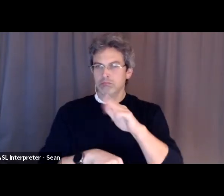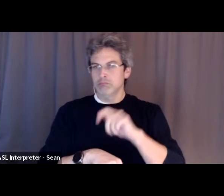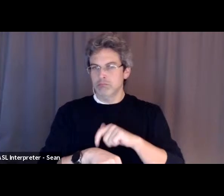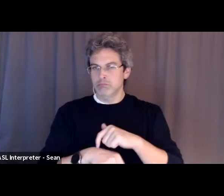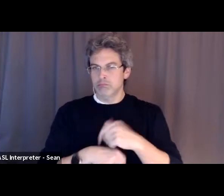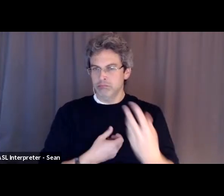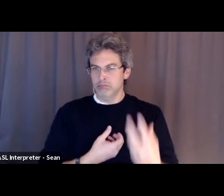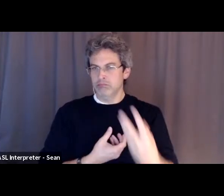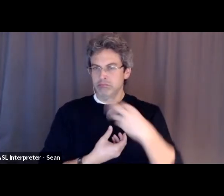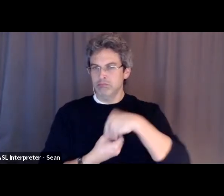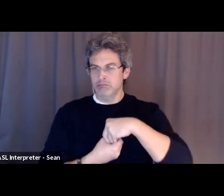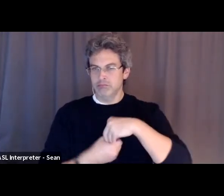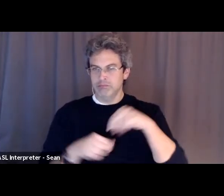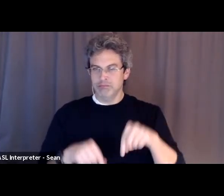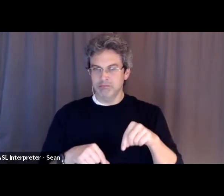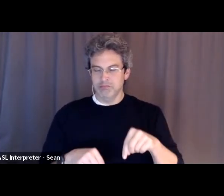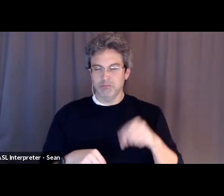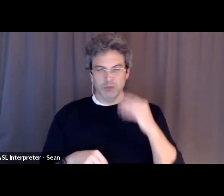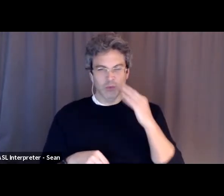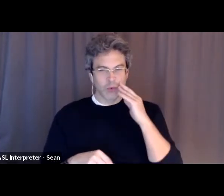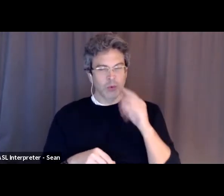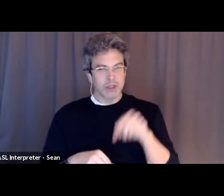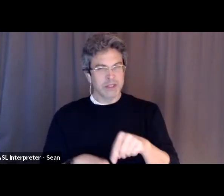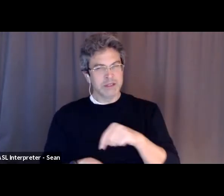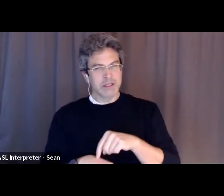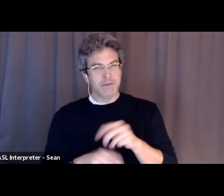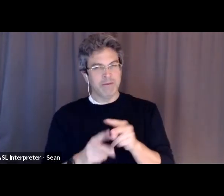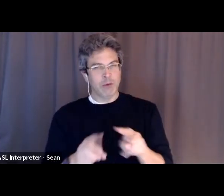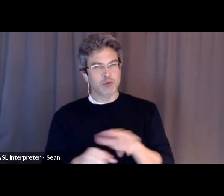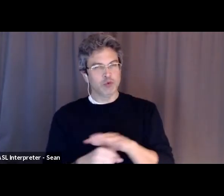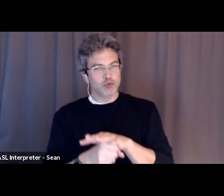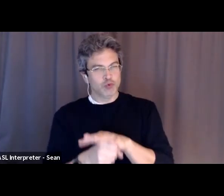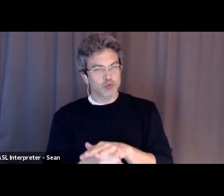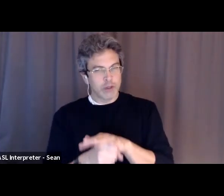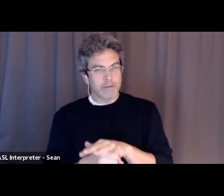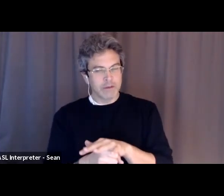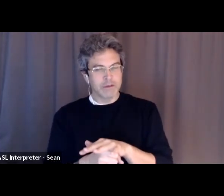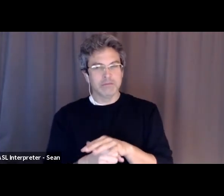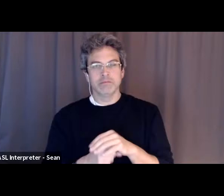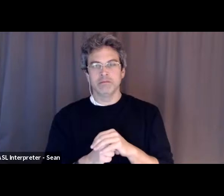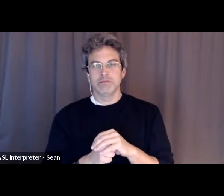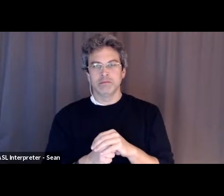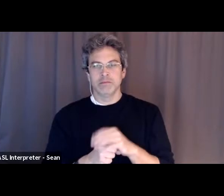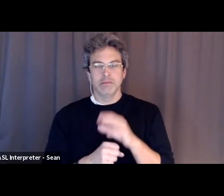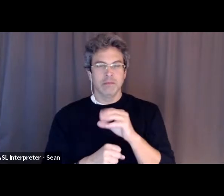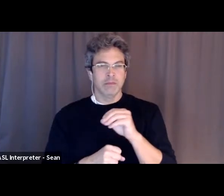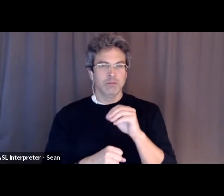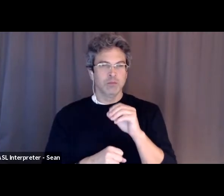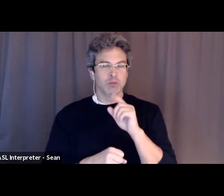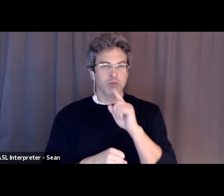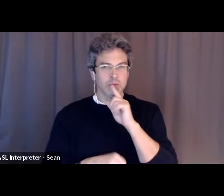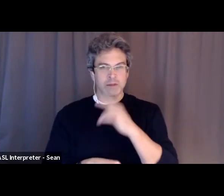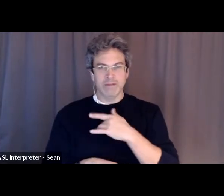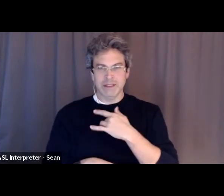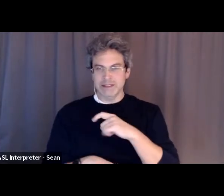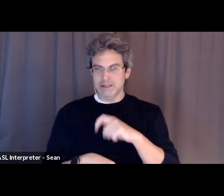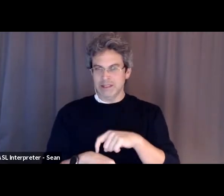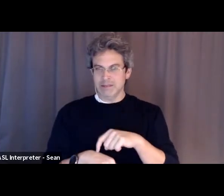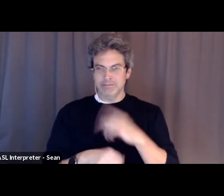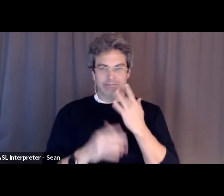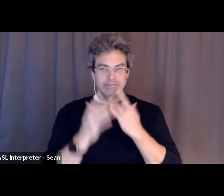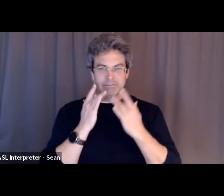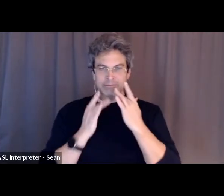very stressful and probably quite time constraining times for you. I have